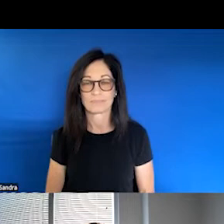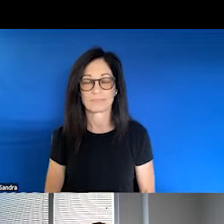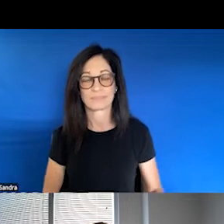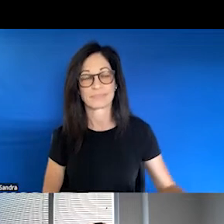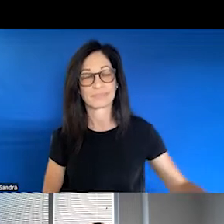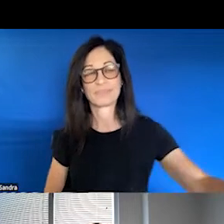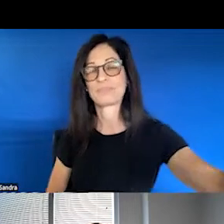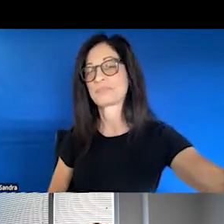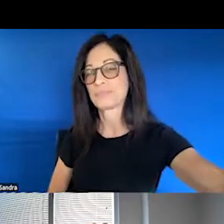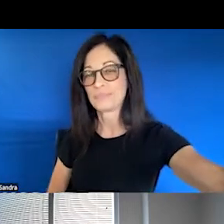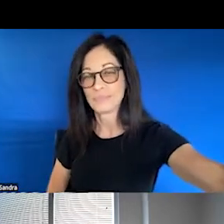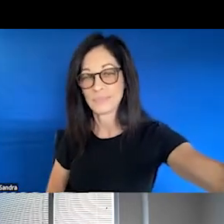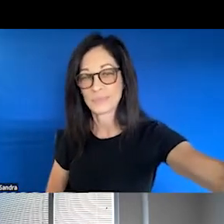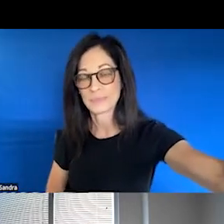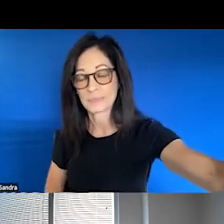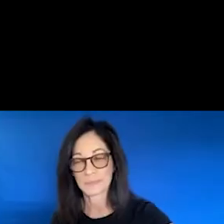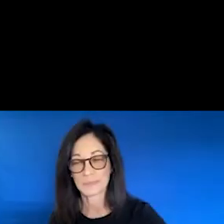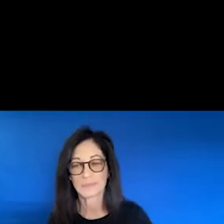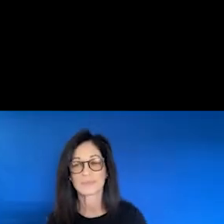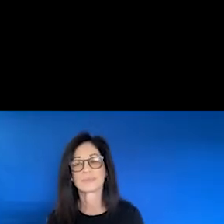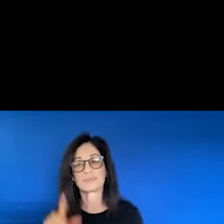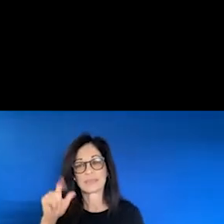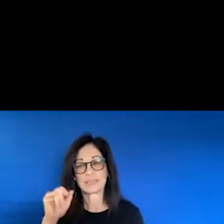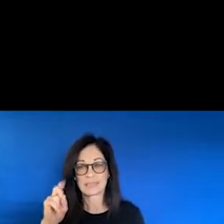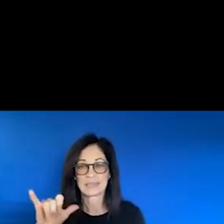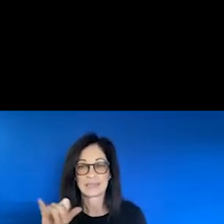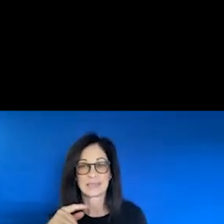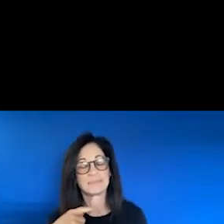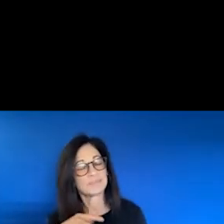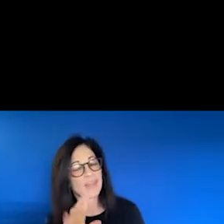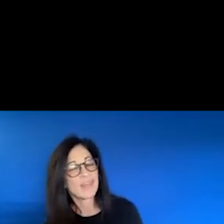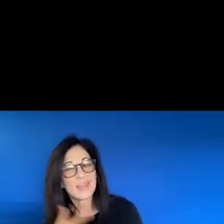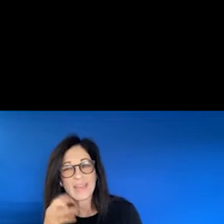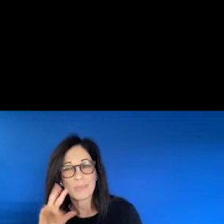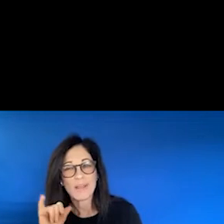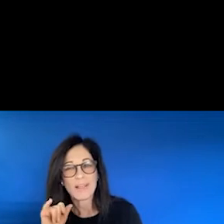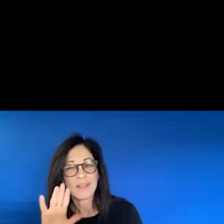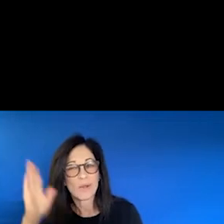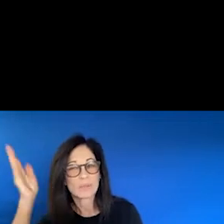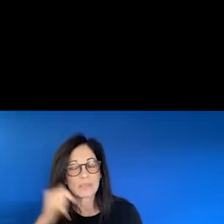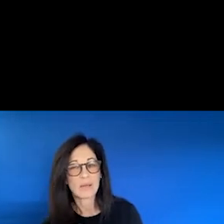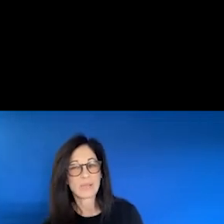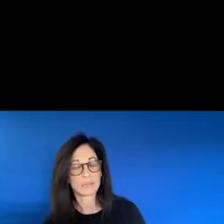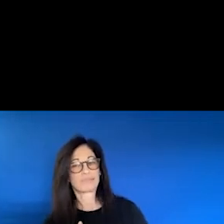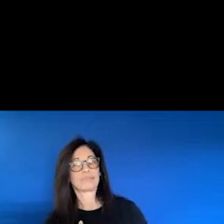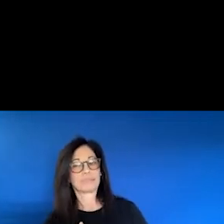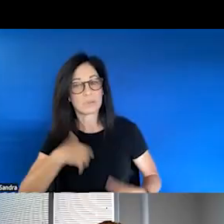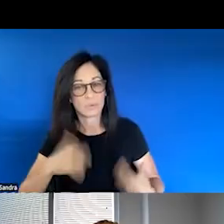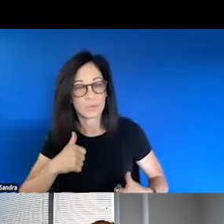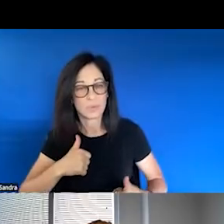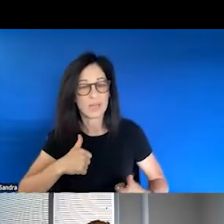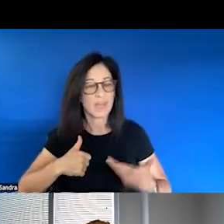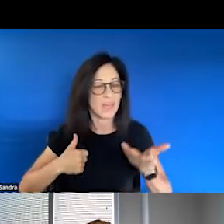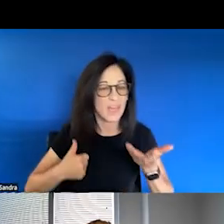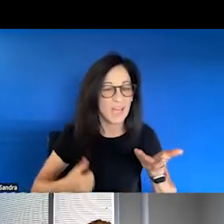And Gabriella, I just was really struck in your presentation by the statistic that 70% of 911 call centers can't